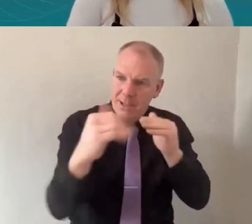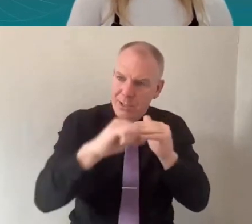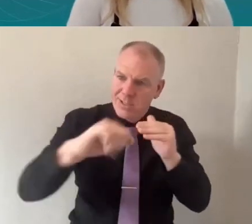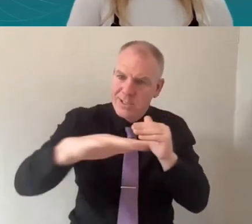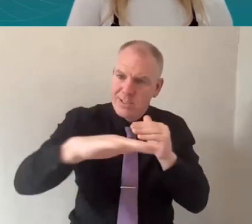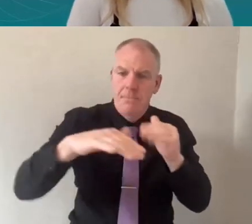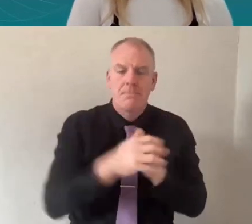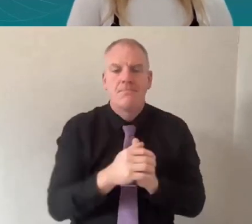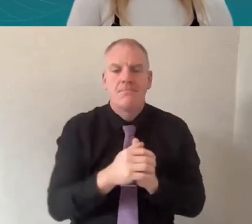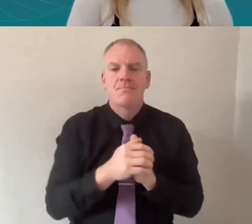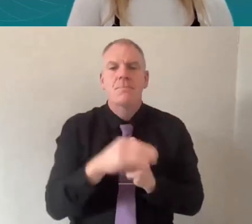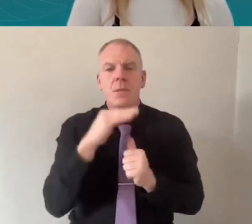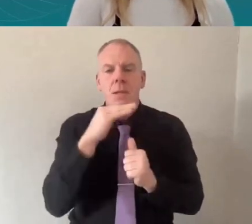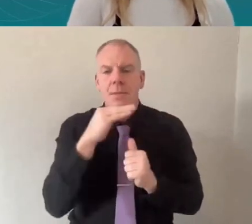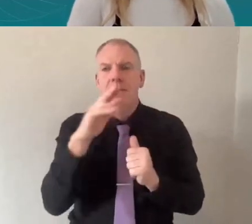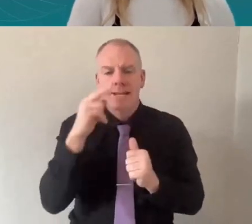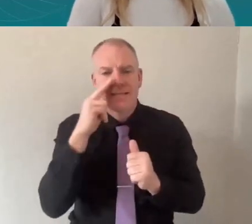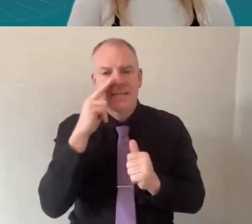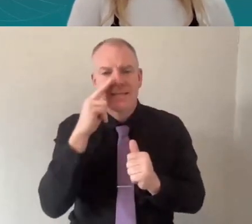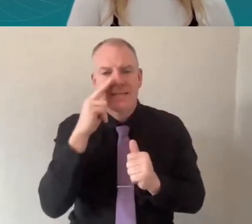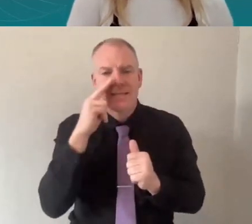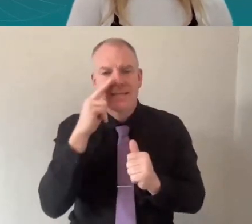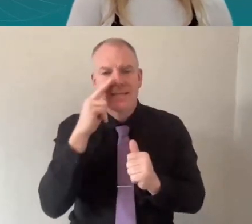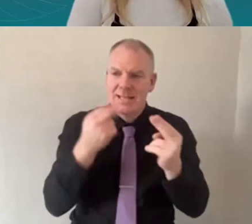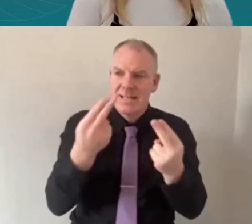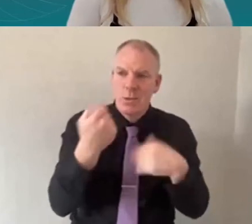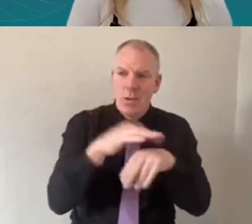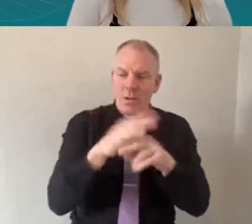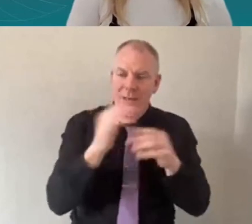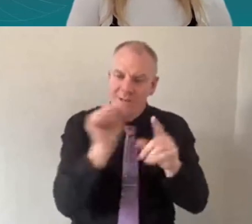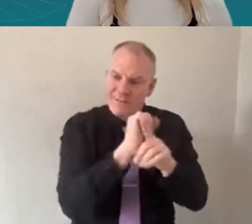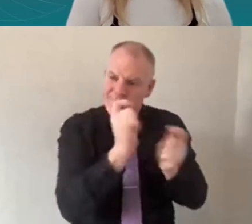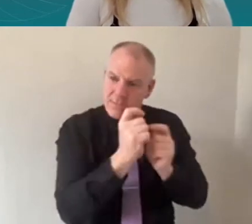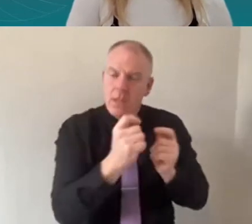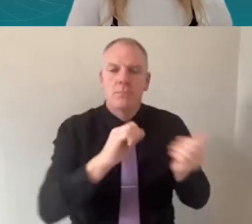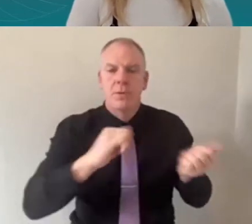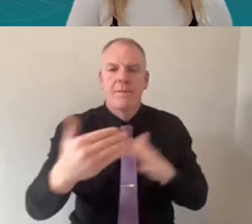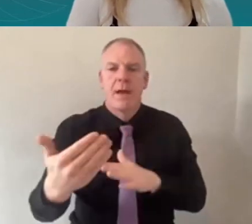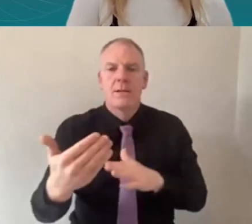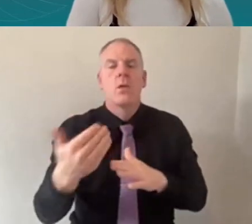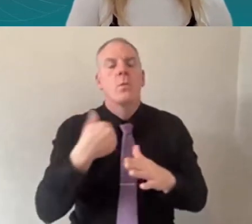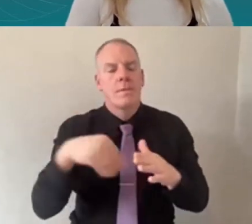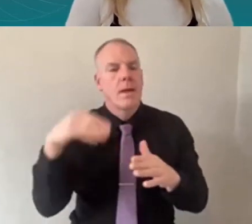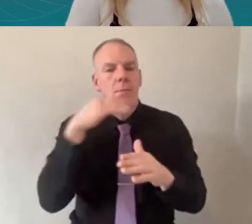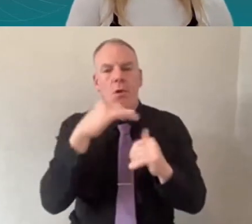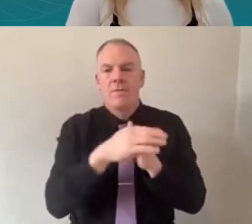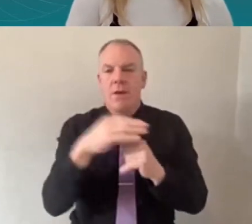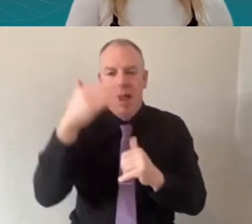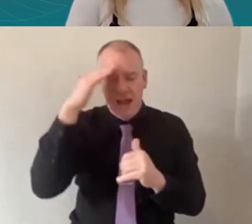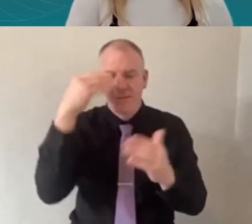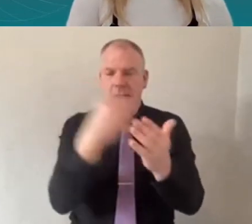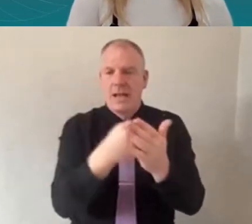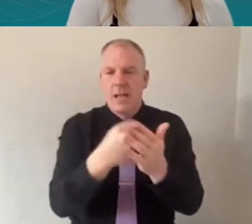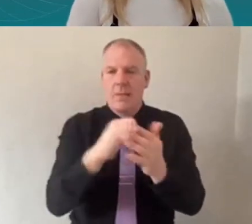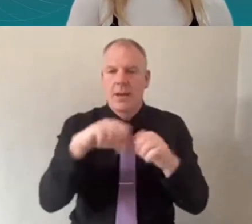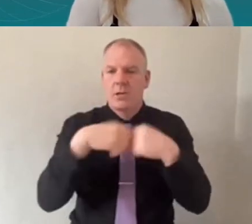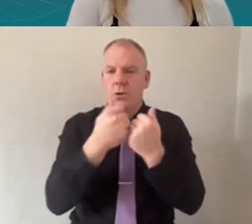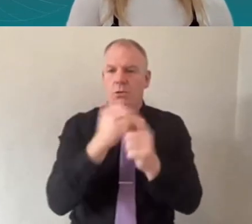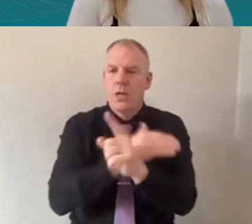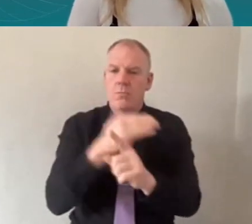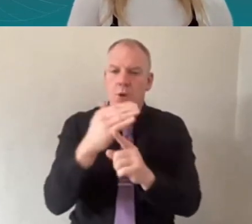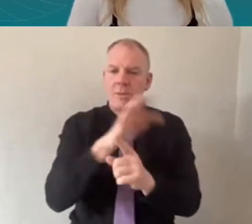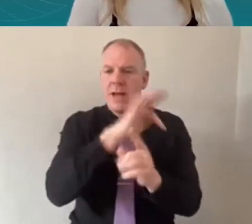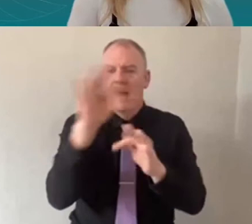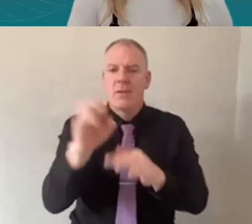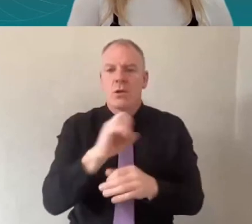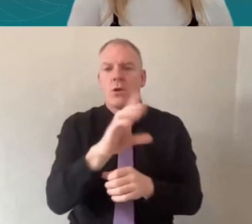respond rapidly to current and projected skills needs, which will be a crucial factor in Ireland's economic and social recovery post-COVID. Both the Minister and